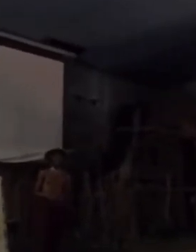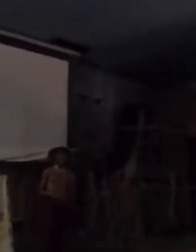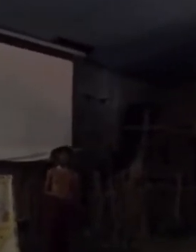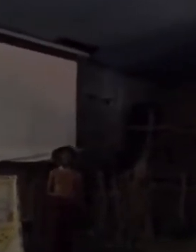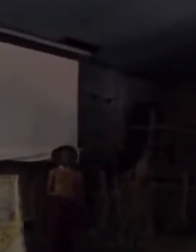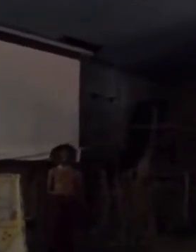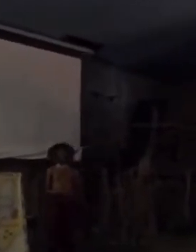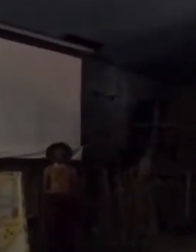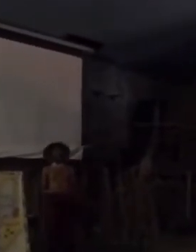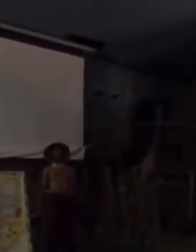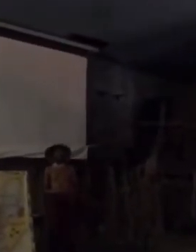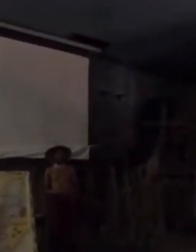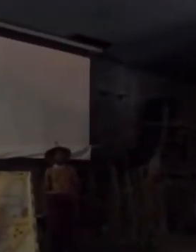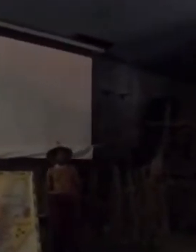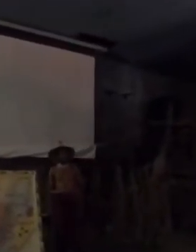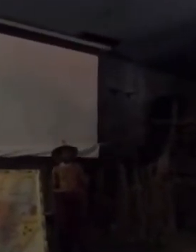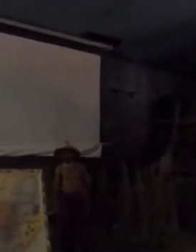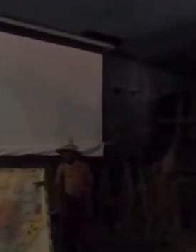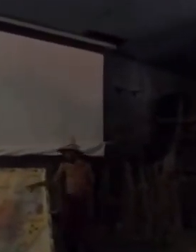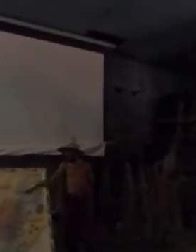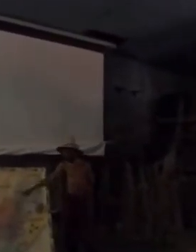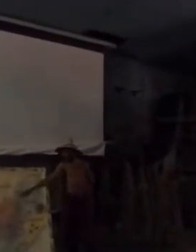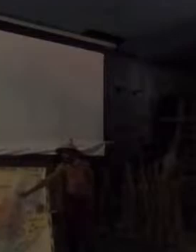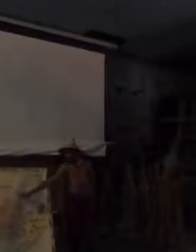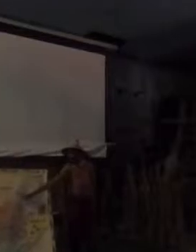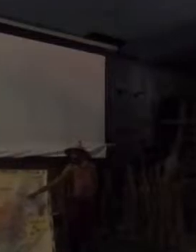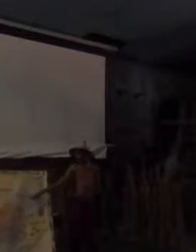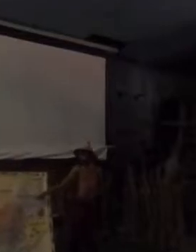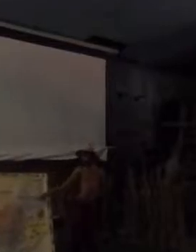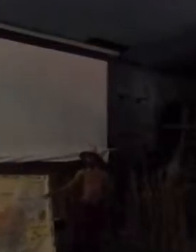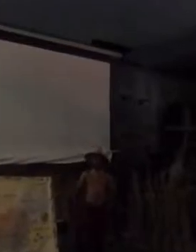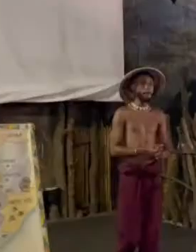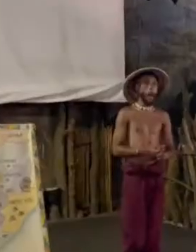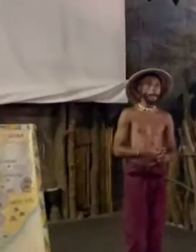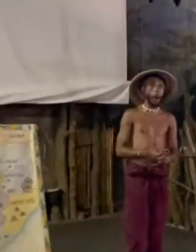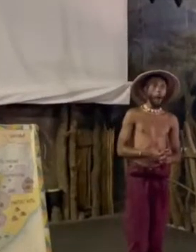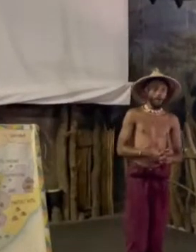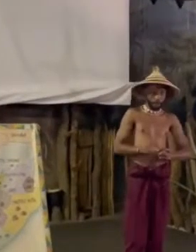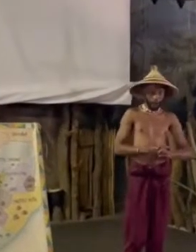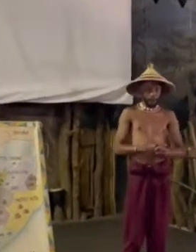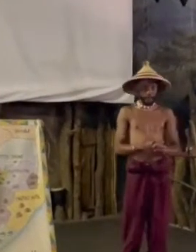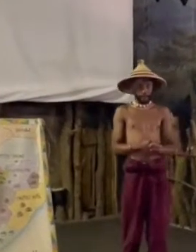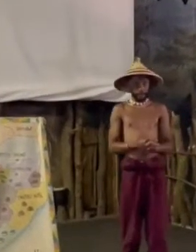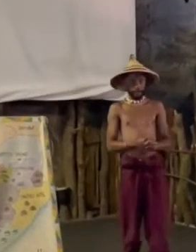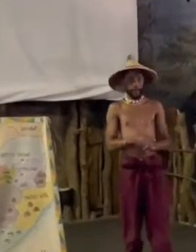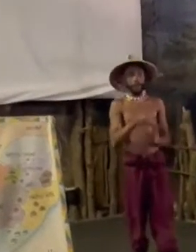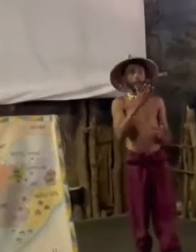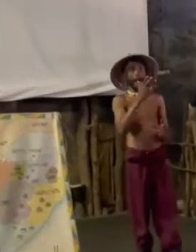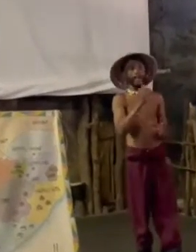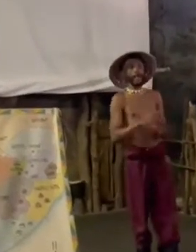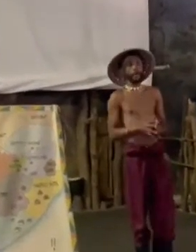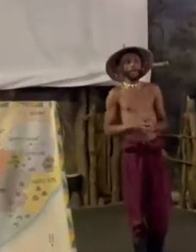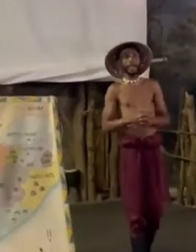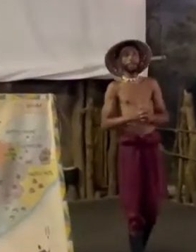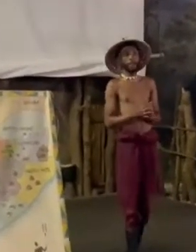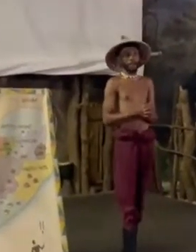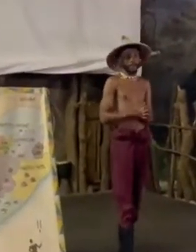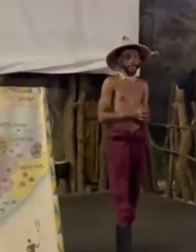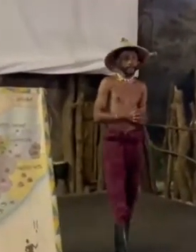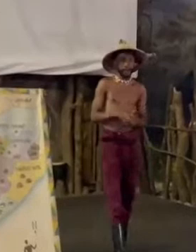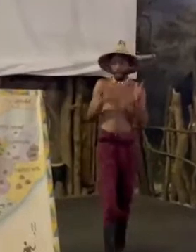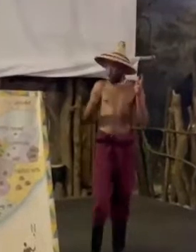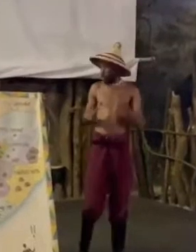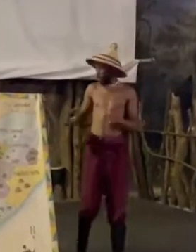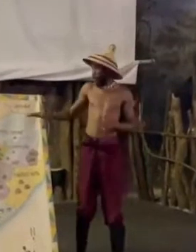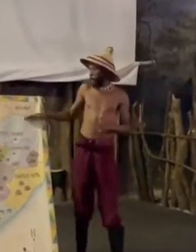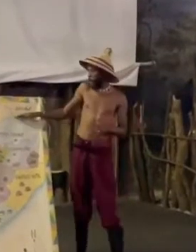reign queen by the name of Queen Mujaji. They no longer calling the province Limpopo province. Why are they calling Limpopo